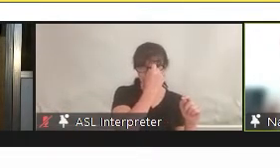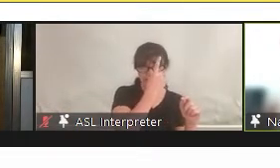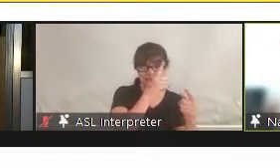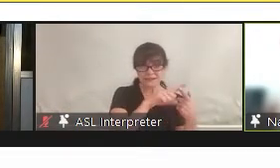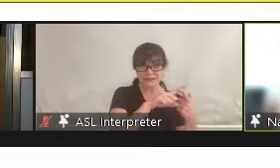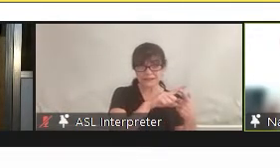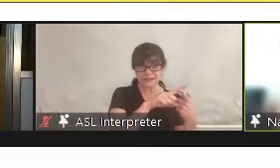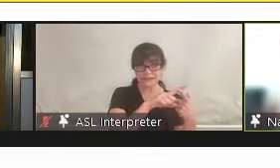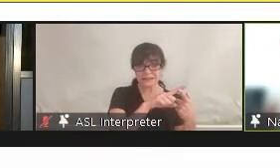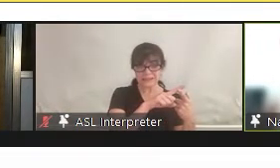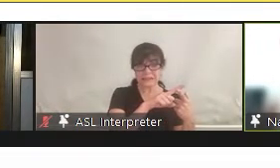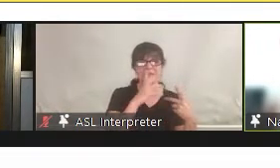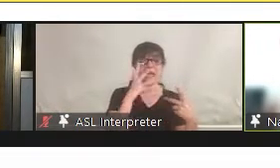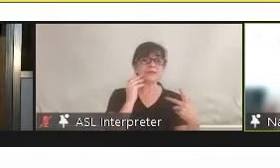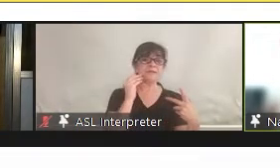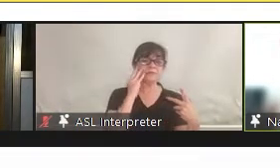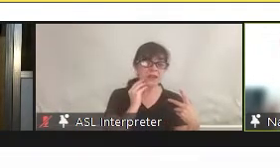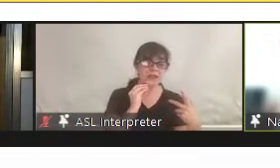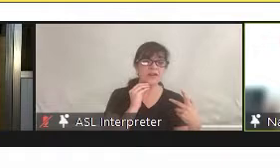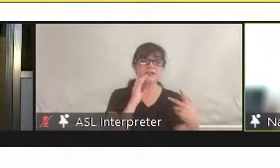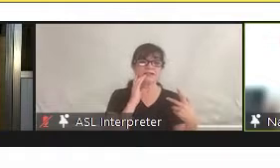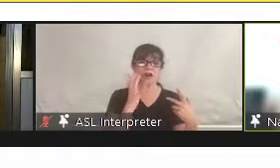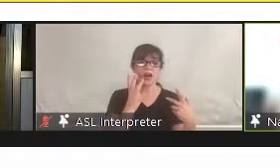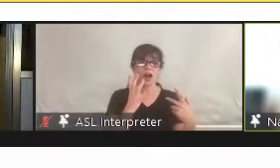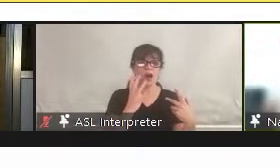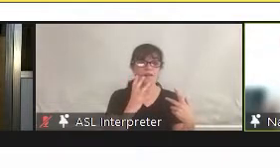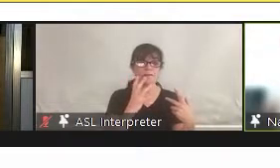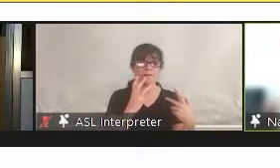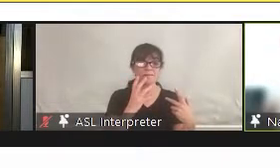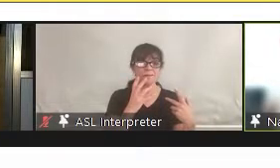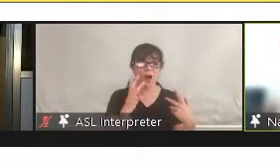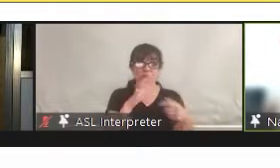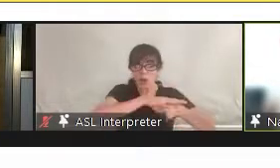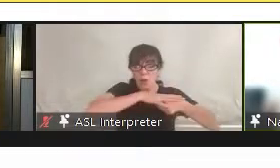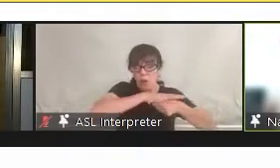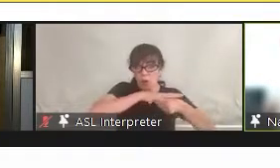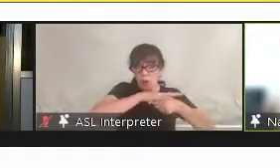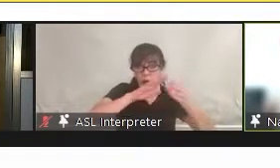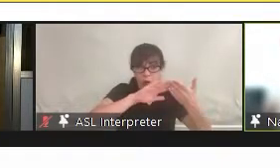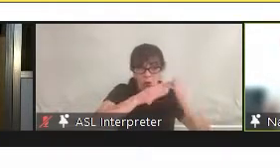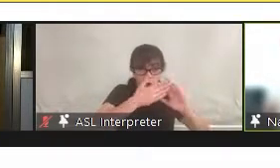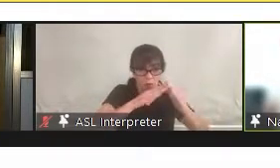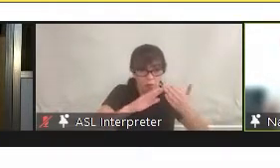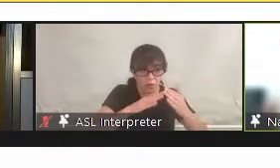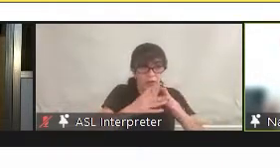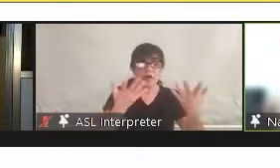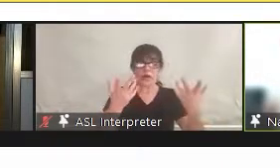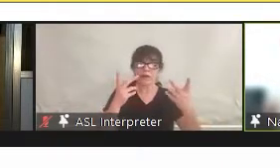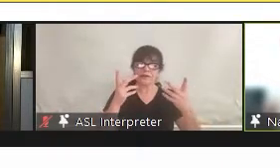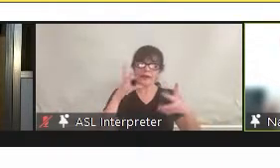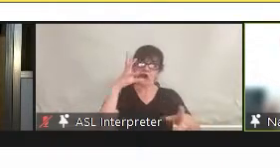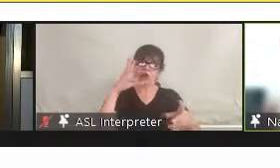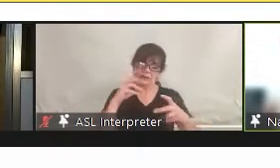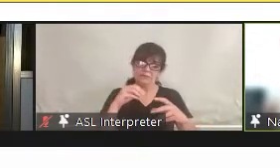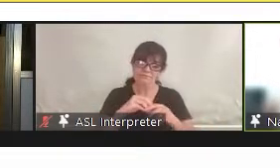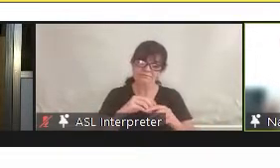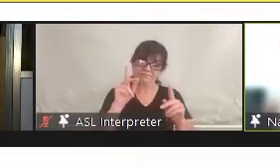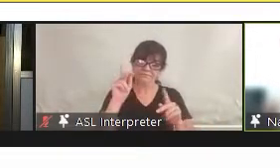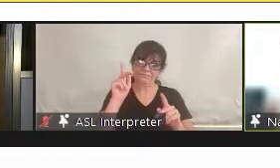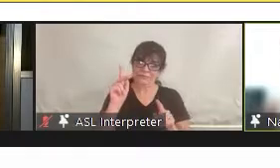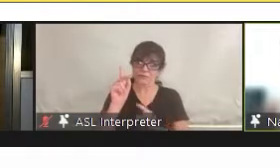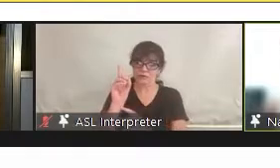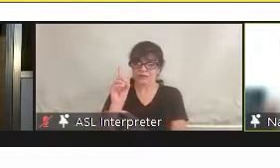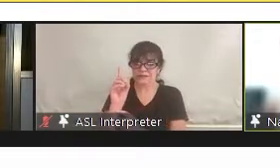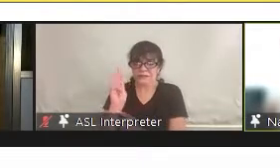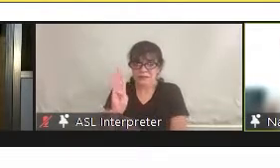the actual experiences and barriers of local communities, including persons with disabilities. And building